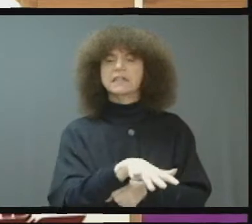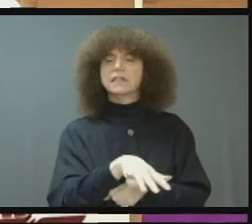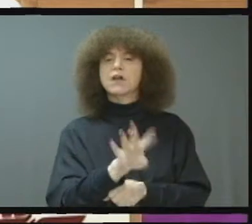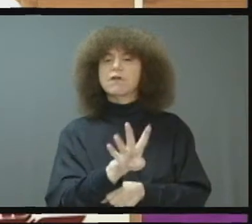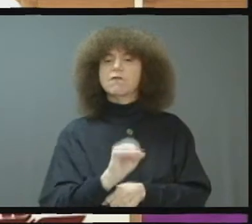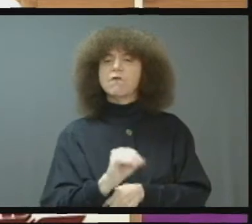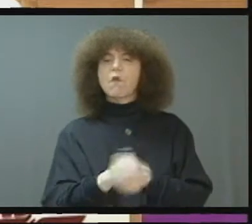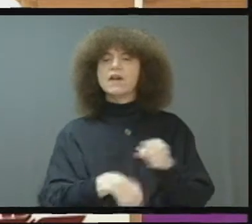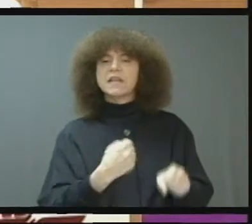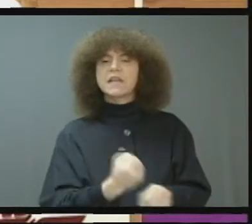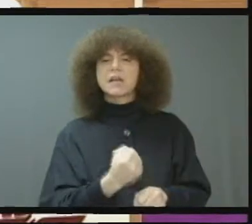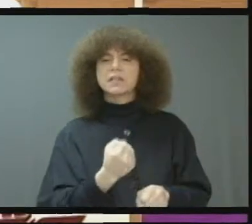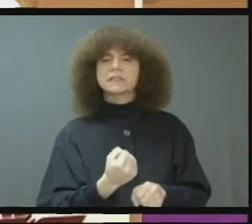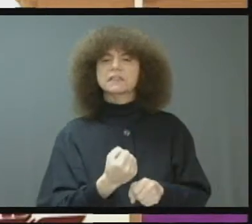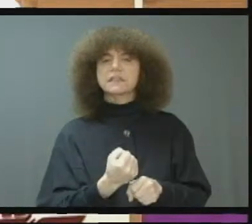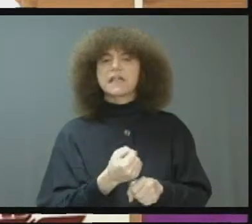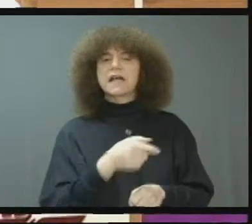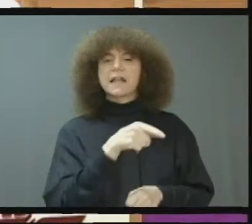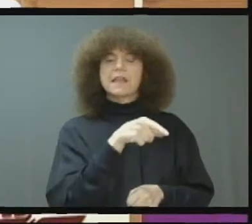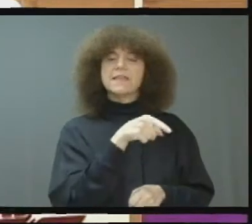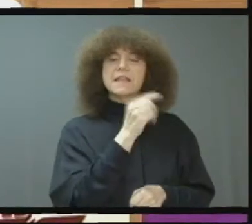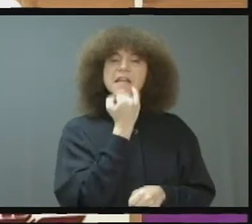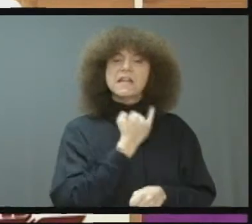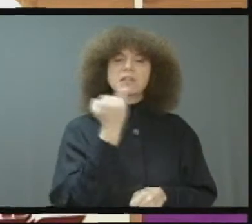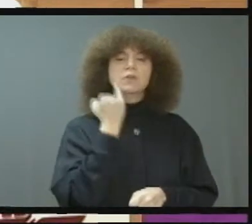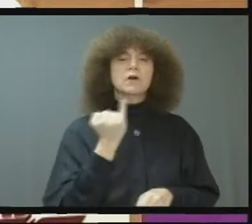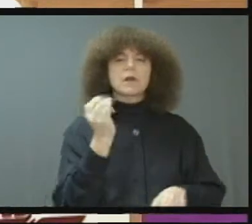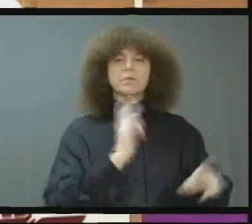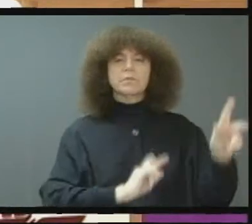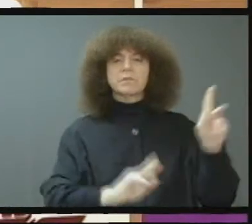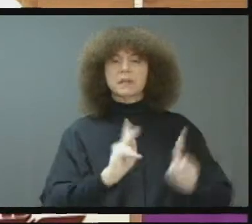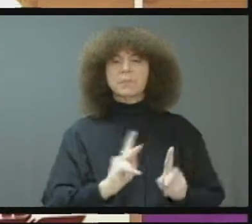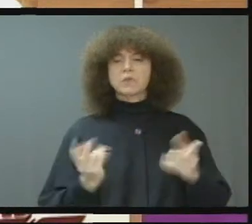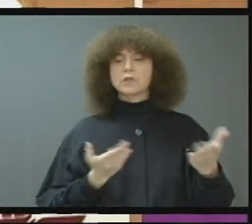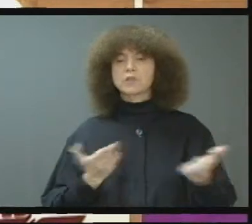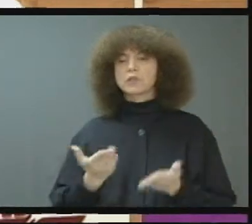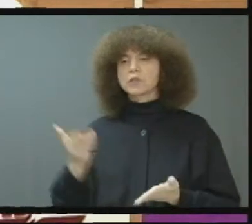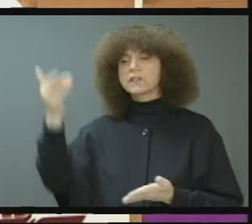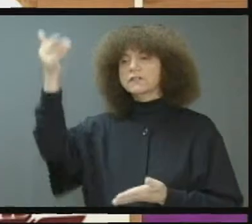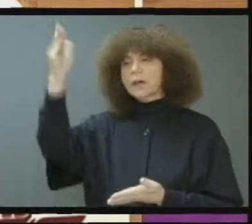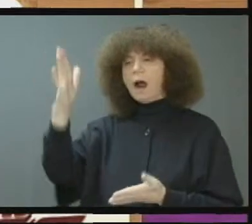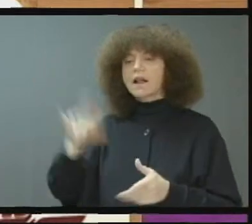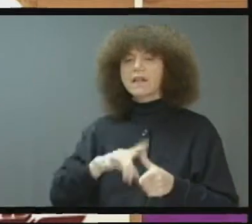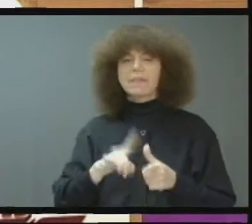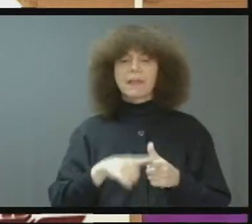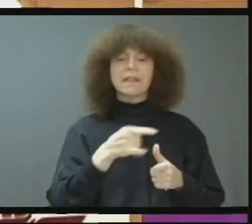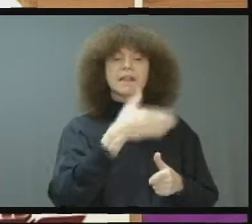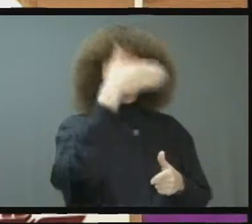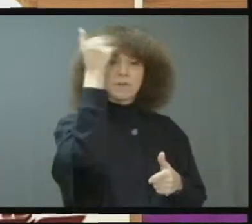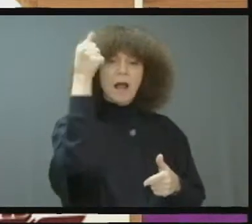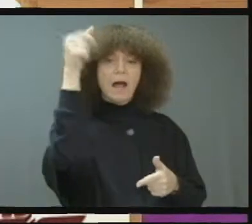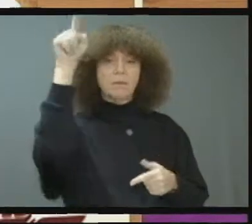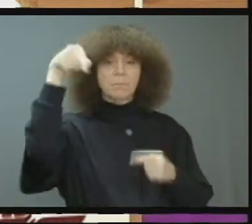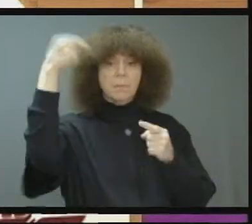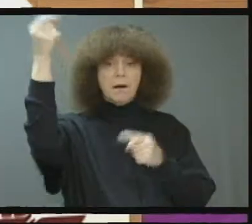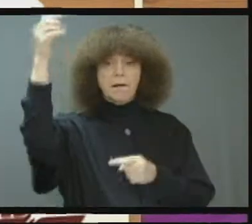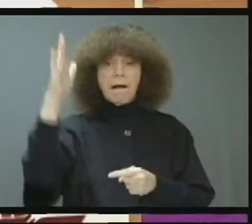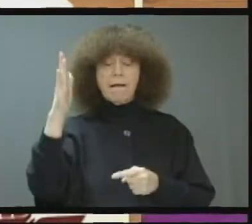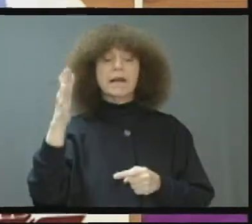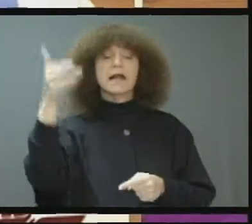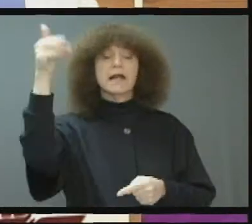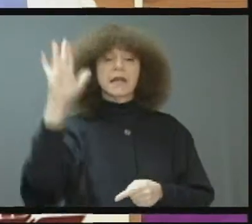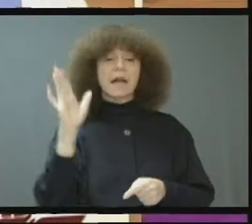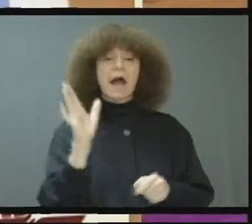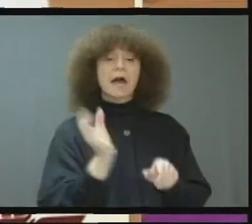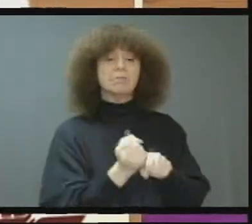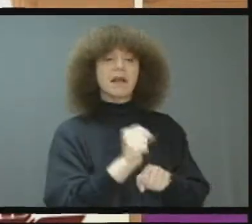would still continue to serve God. Then they forgot about God's deliverance. Eventually, God hardened their